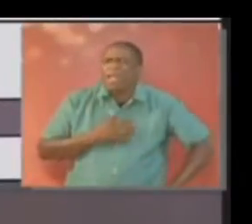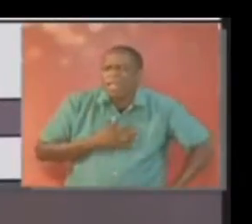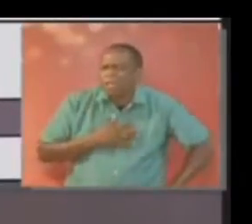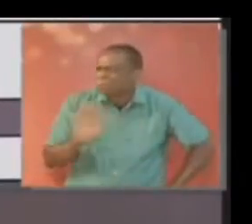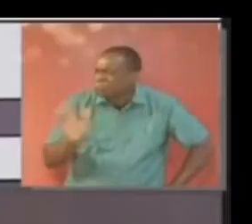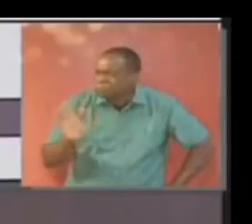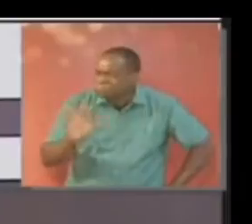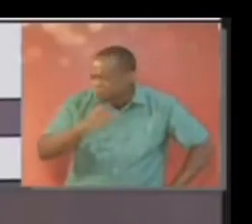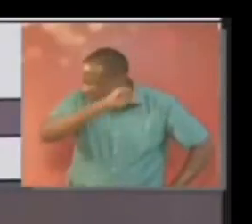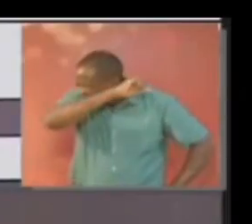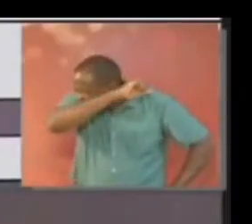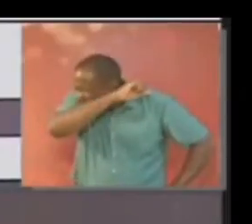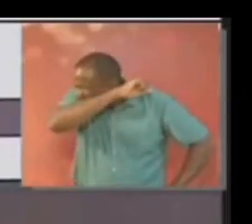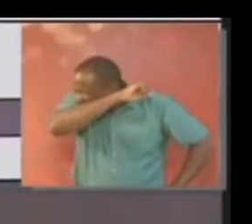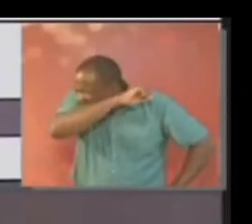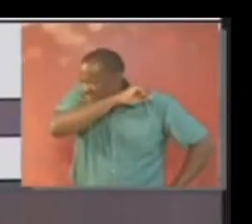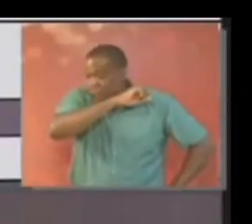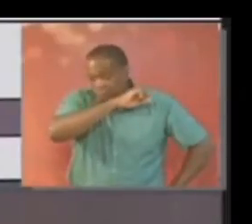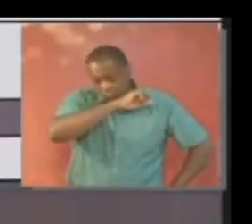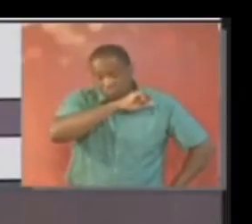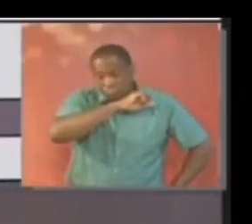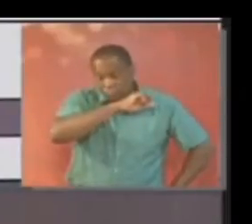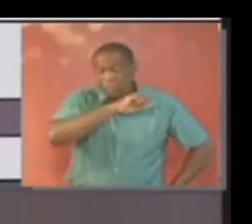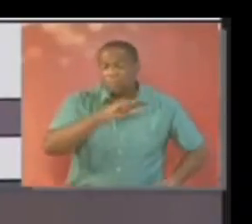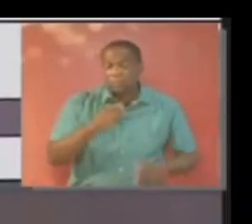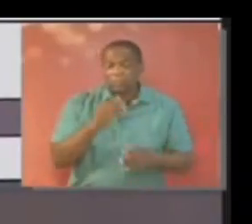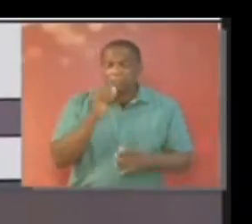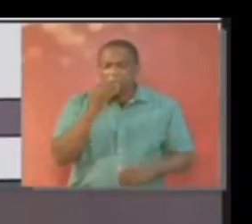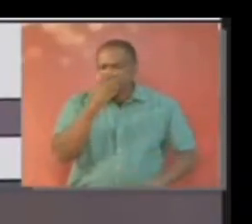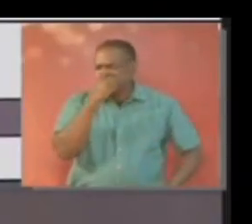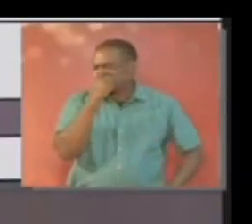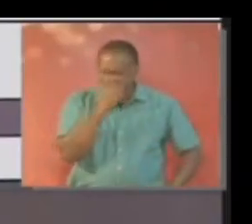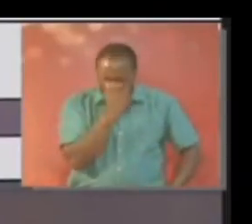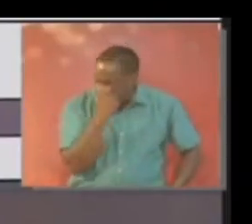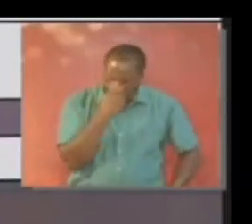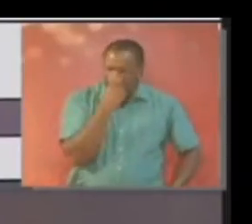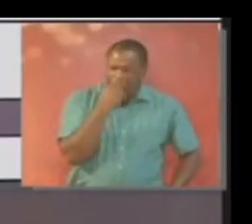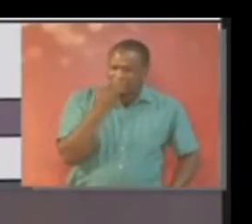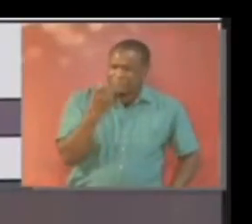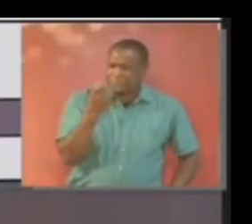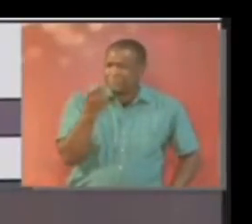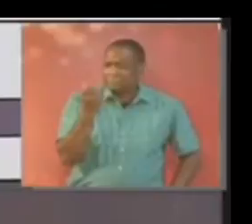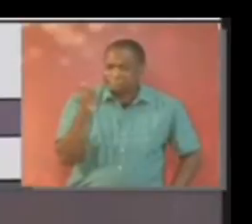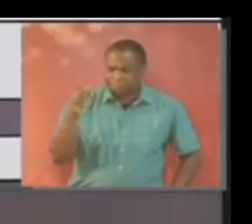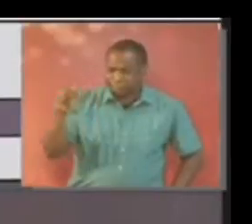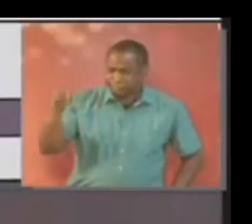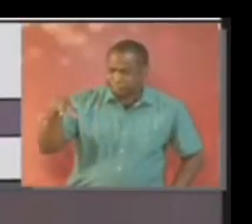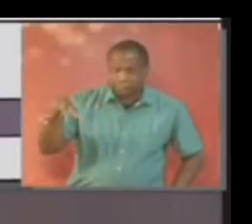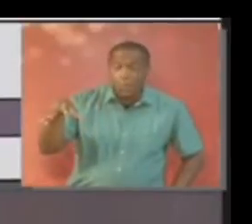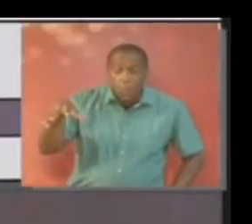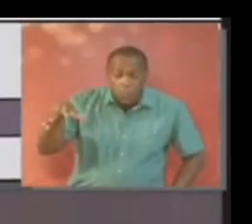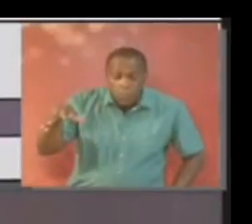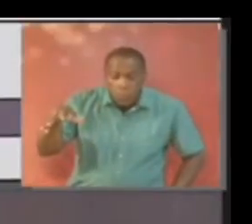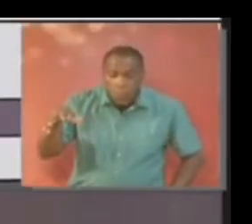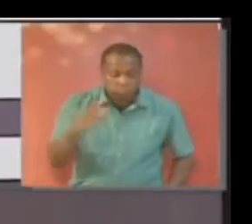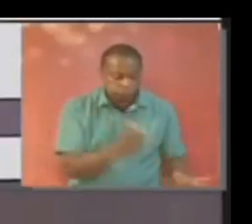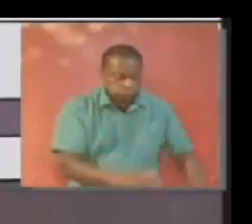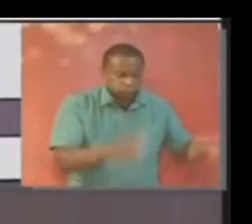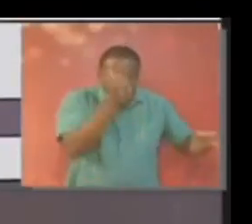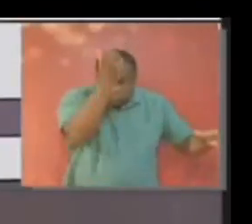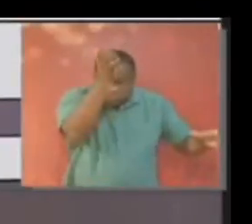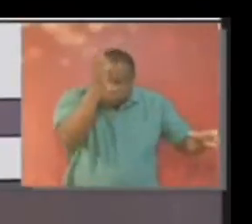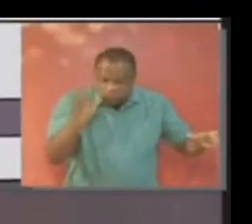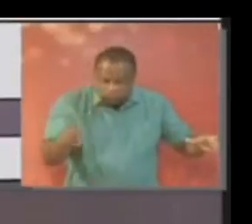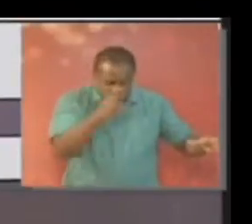hands after throwing it in the garbage. And with regard to children, very, very specifically, we need to look at the